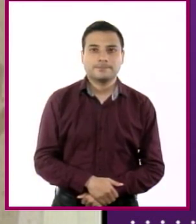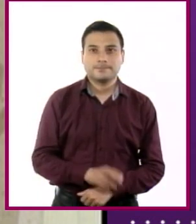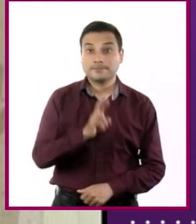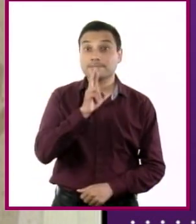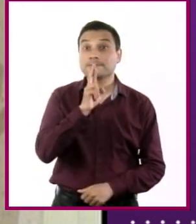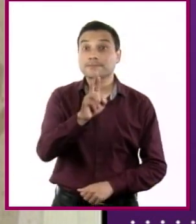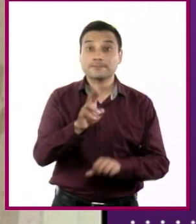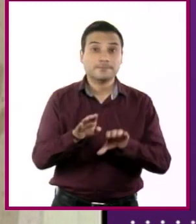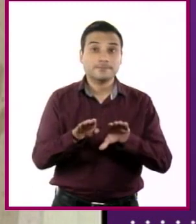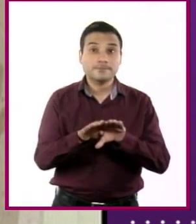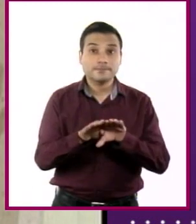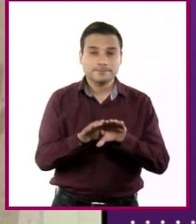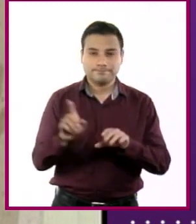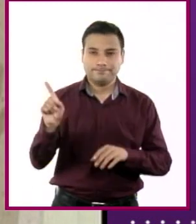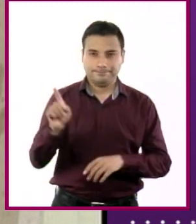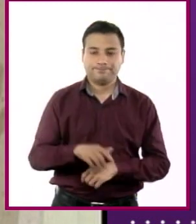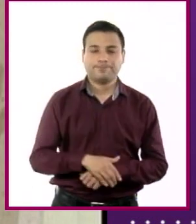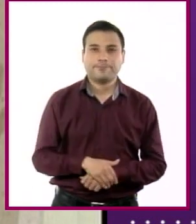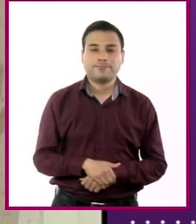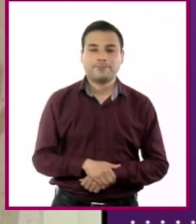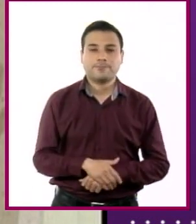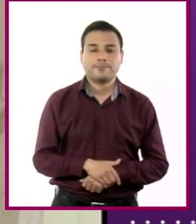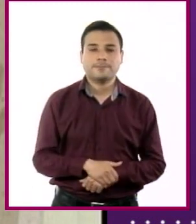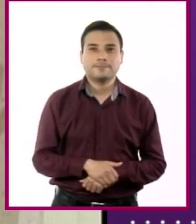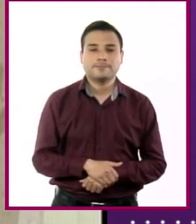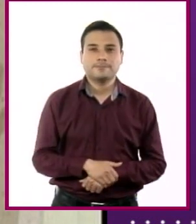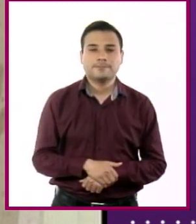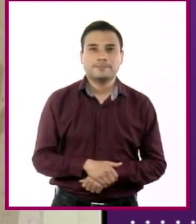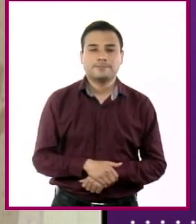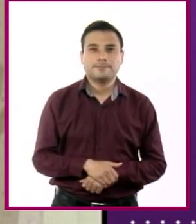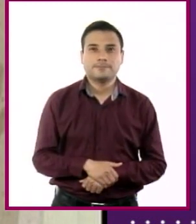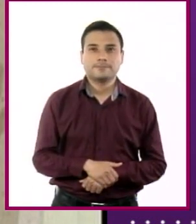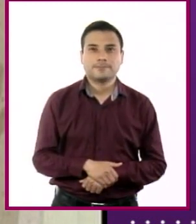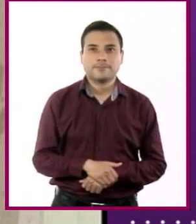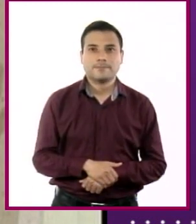I think I will go to Guanajuato to visit my grandparents.